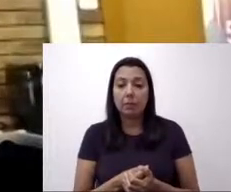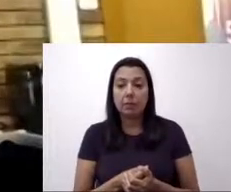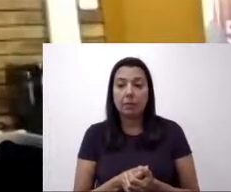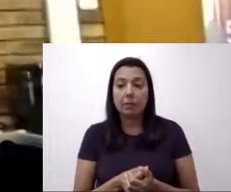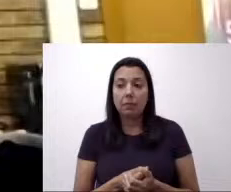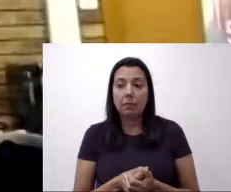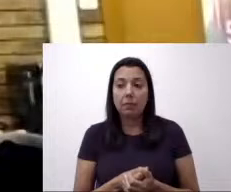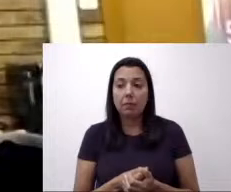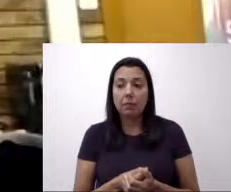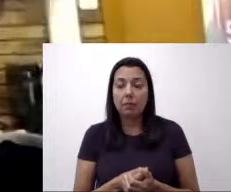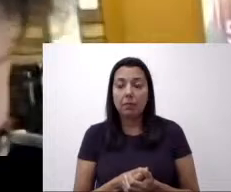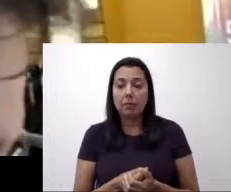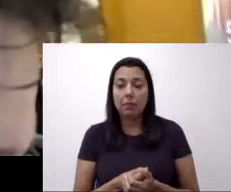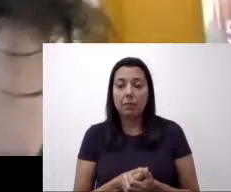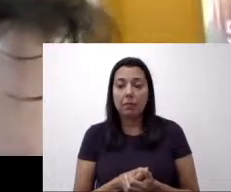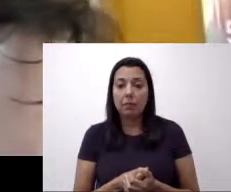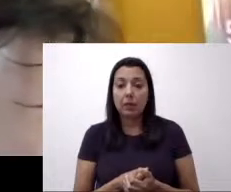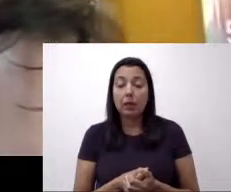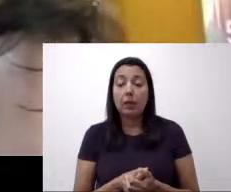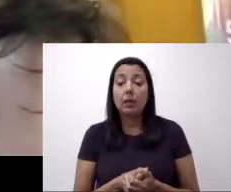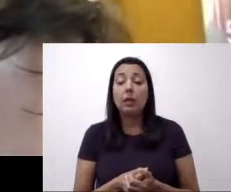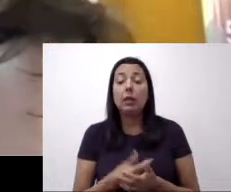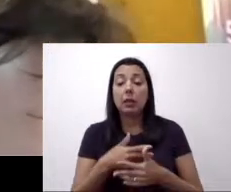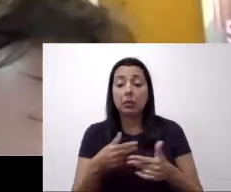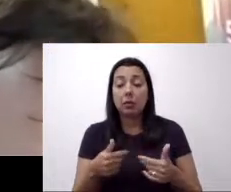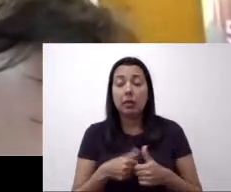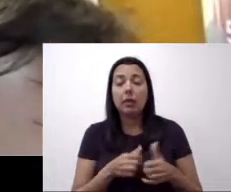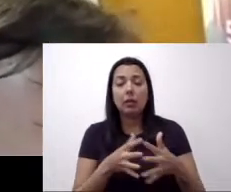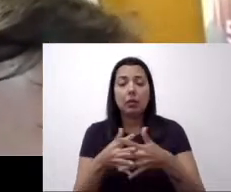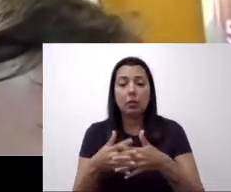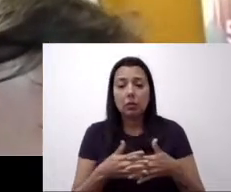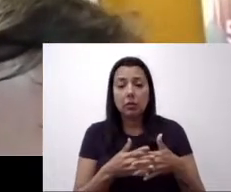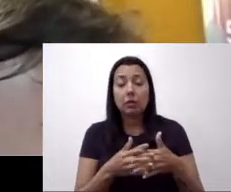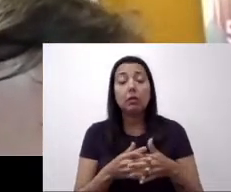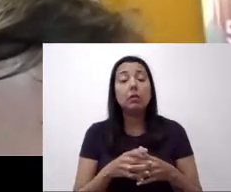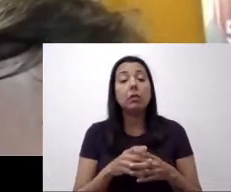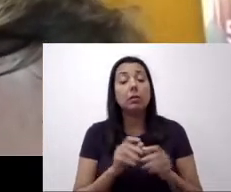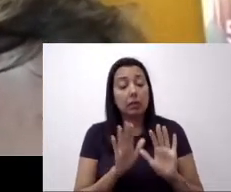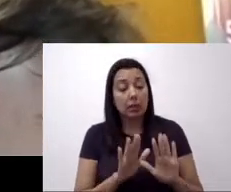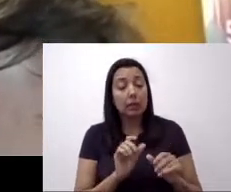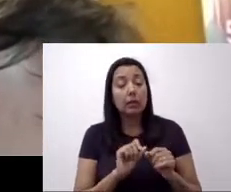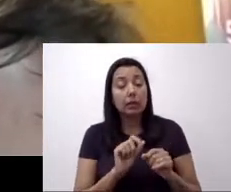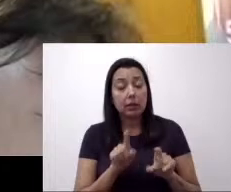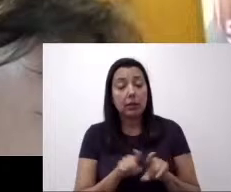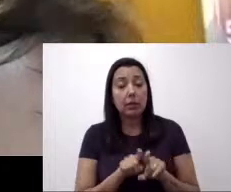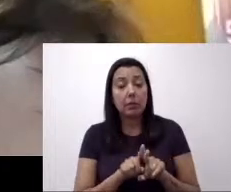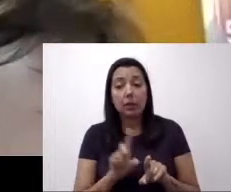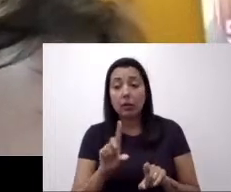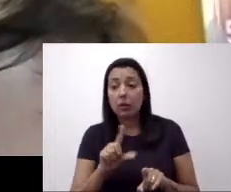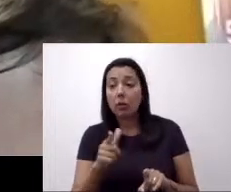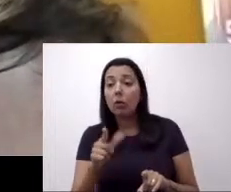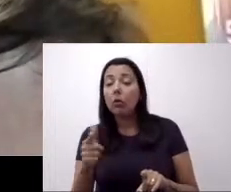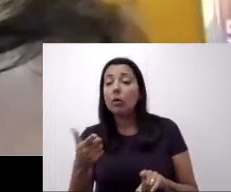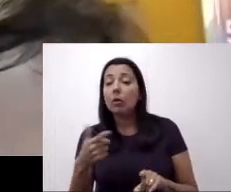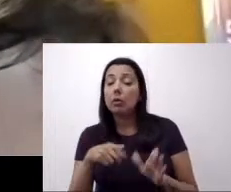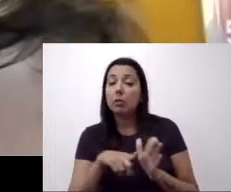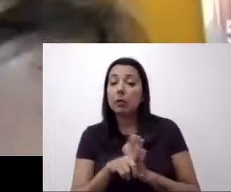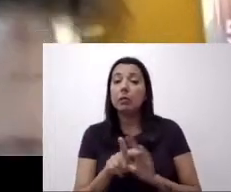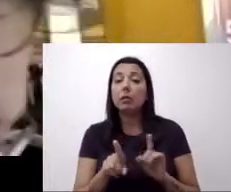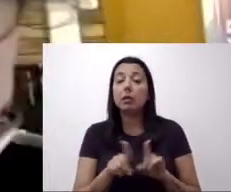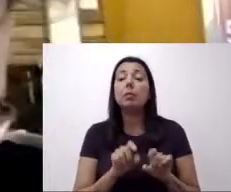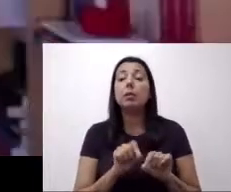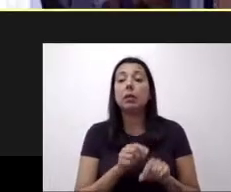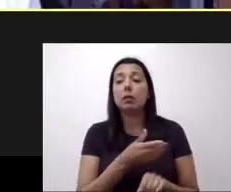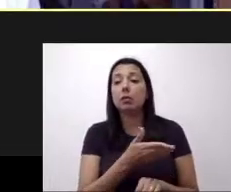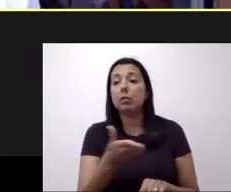conflict. So this is how I do. And I have another question to answer. Maybe Philippe, there are several other questions to